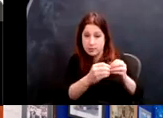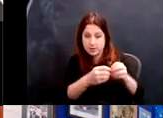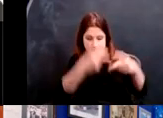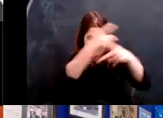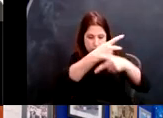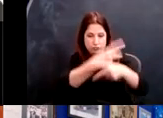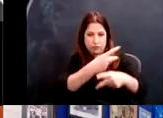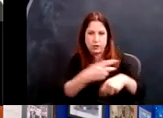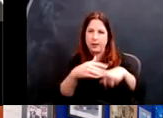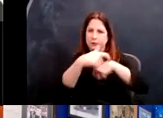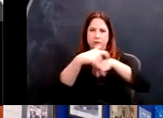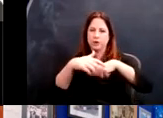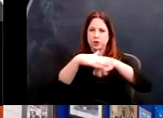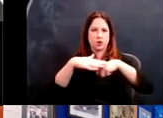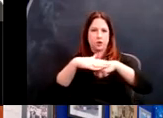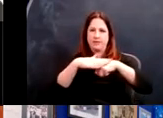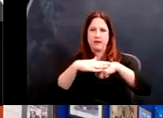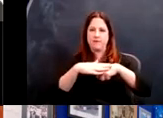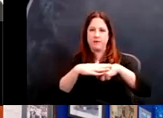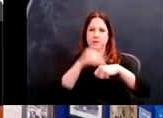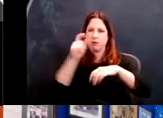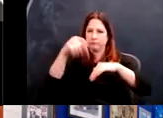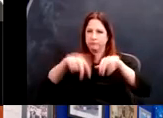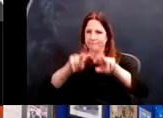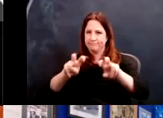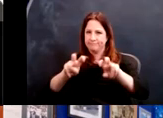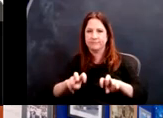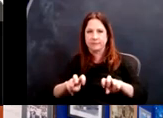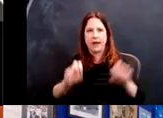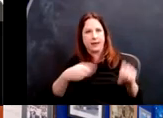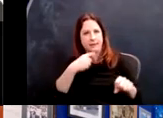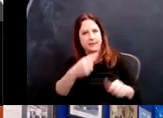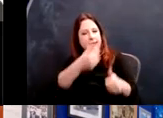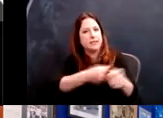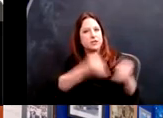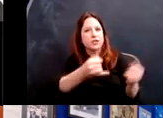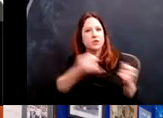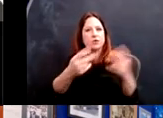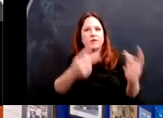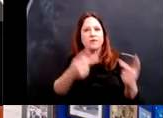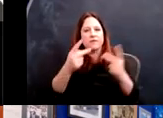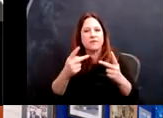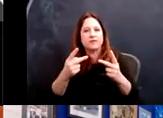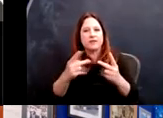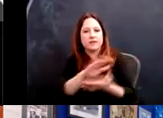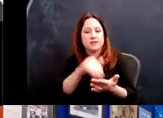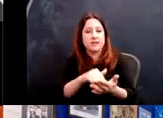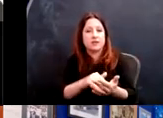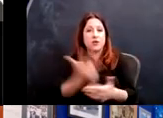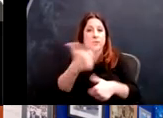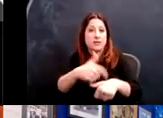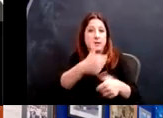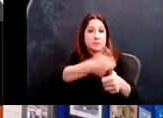very surface level, I could say that each individual visited the center, you know, at least 3 times,